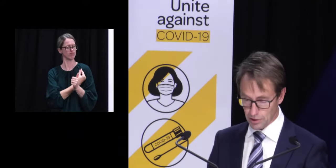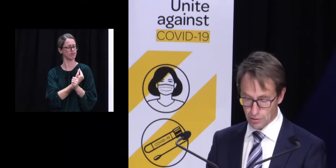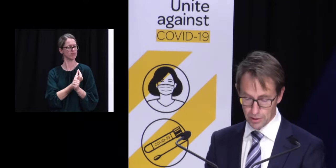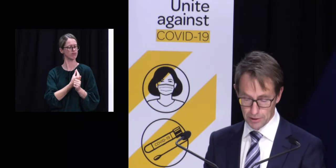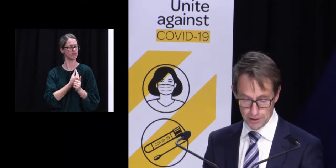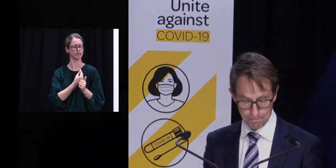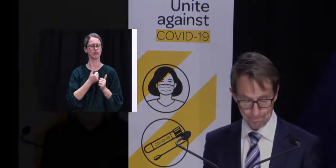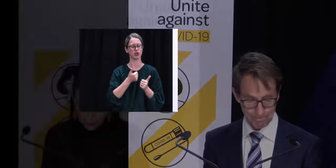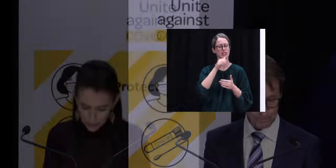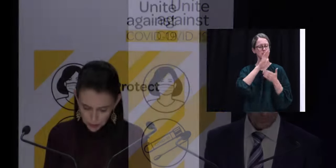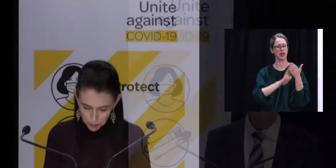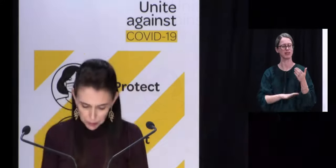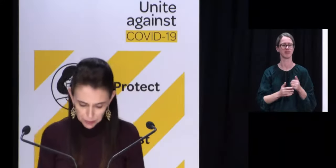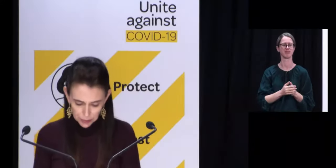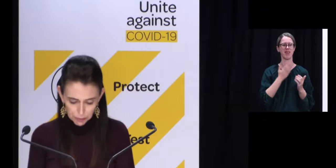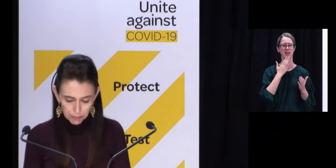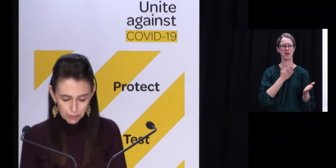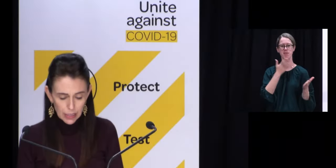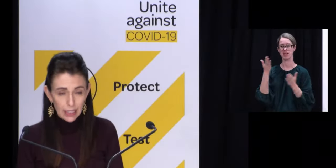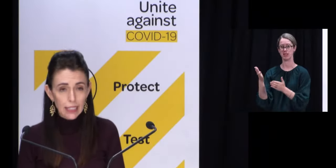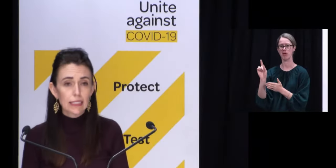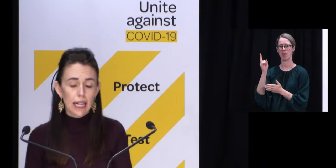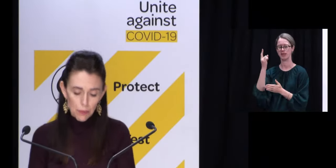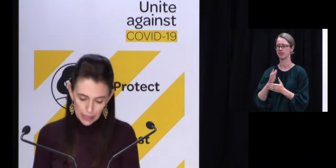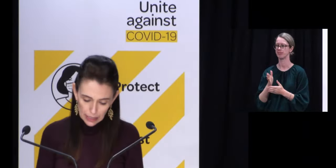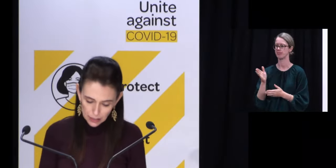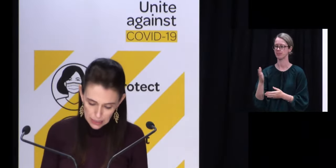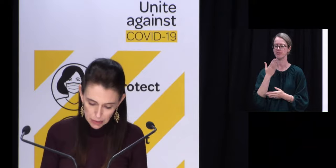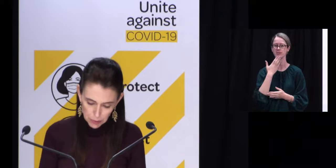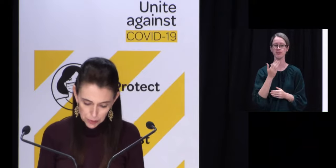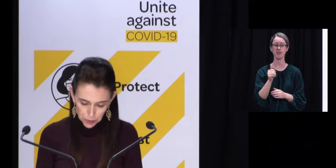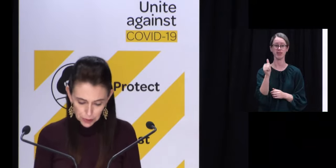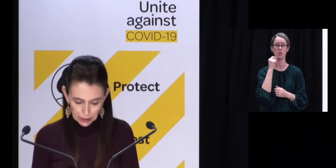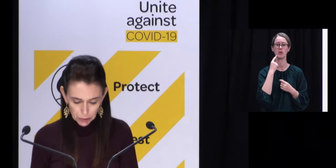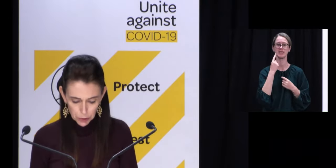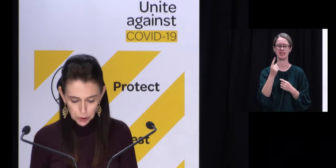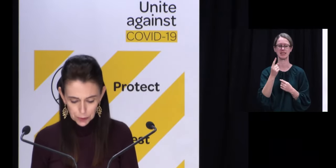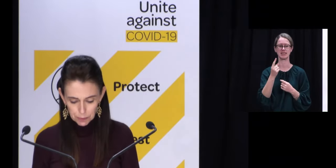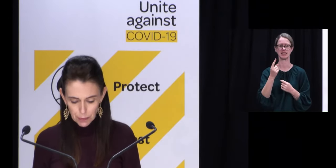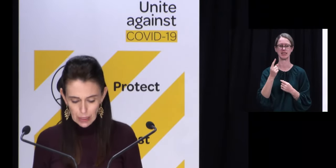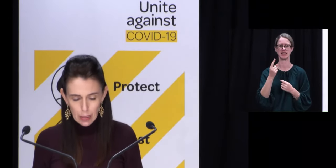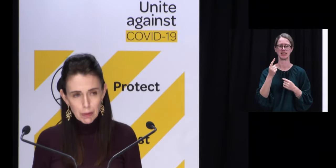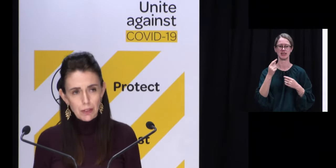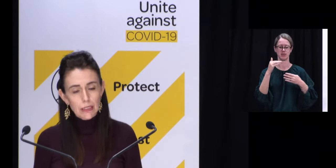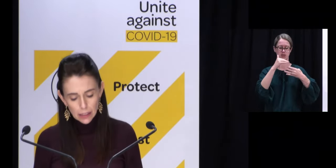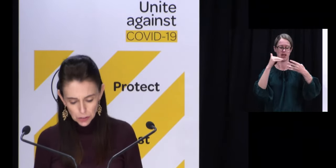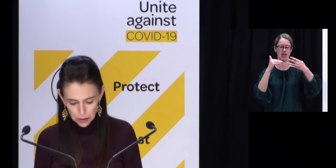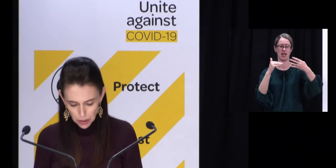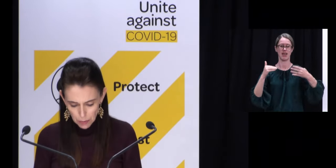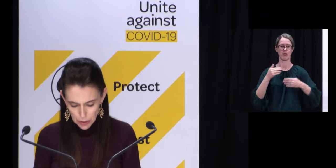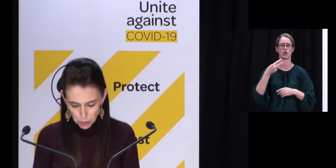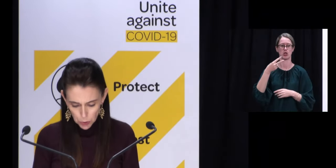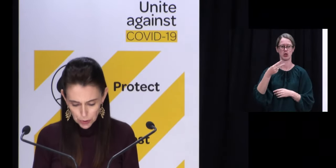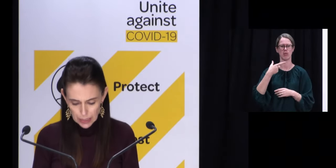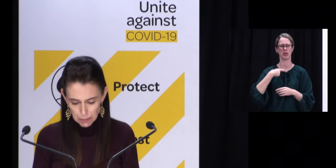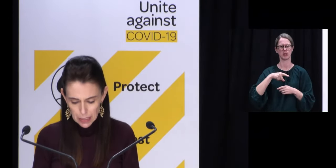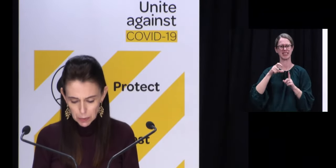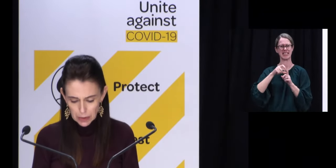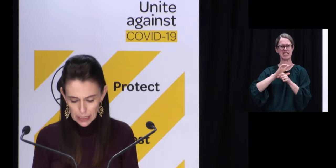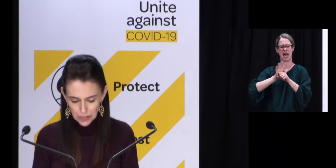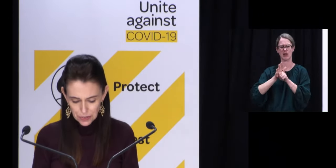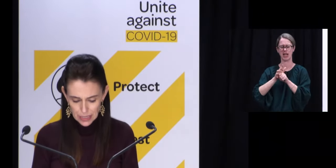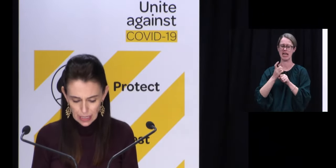Thank you. Back to you, Prime Minister. Thank you, Dr. Bloomfield. Yesterday we announced the move to Alert Level 2. Because Delta is so much more